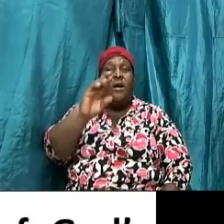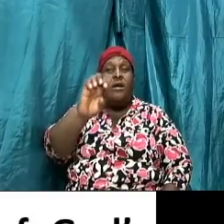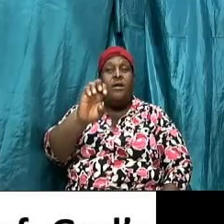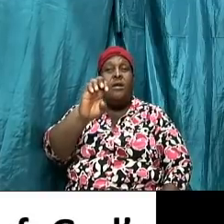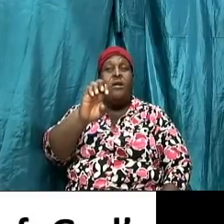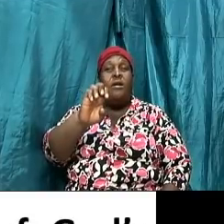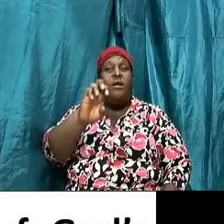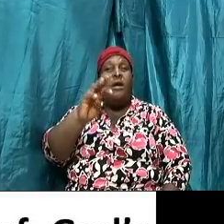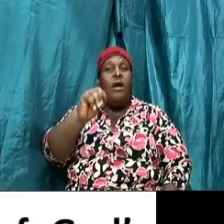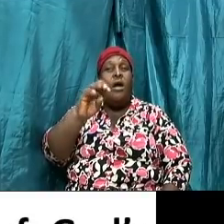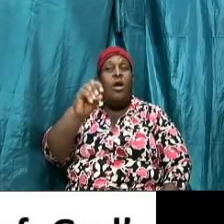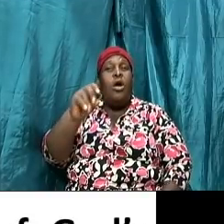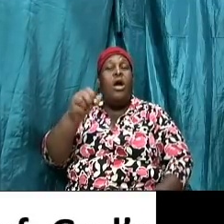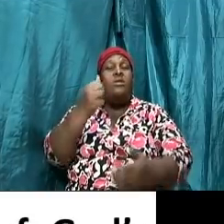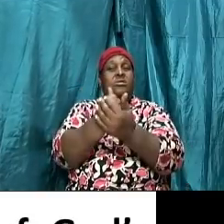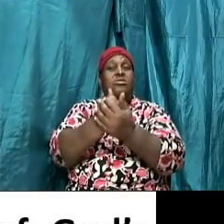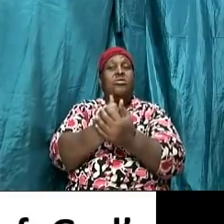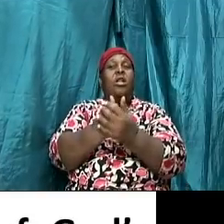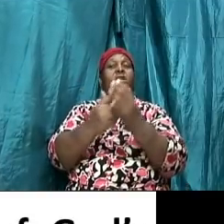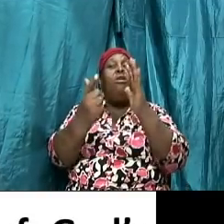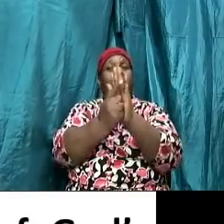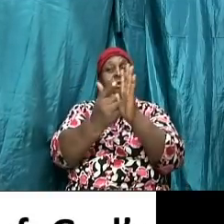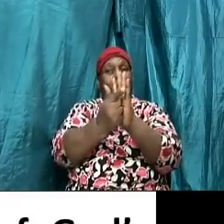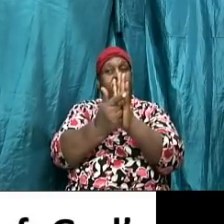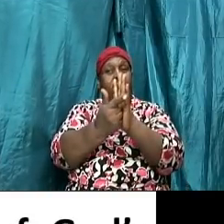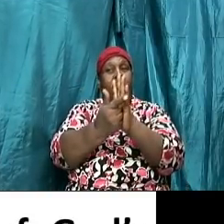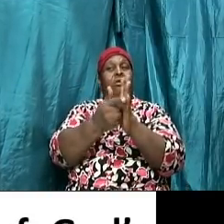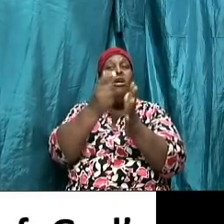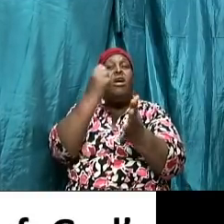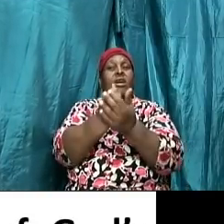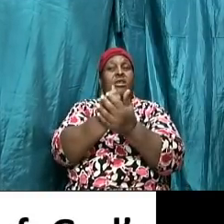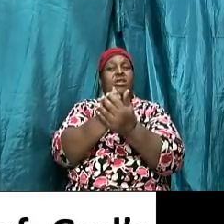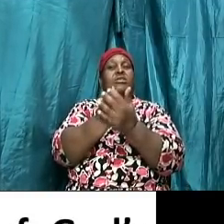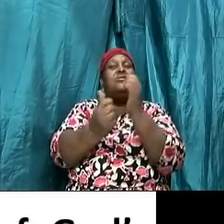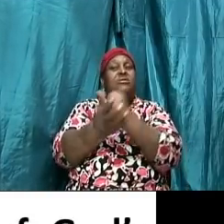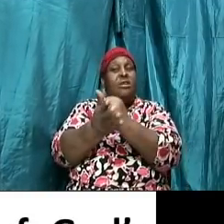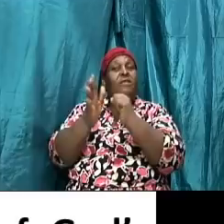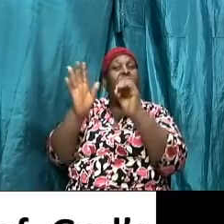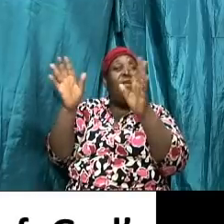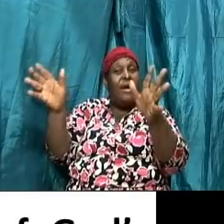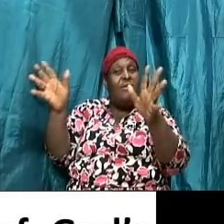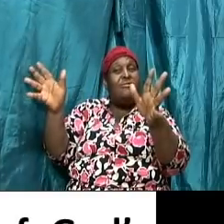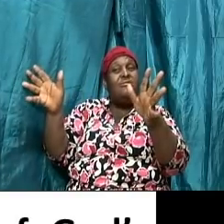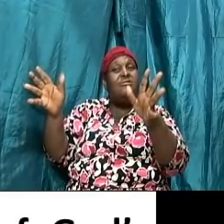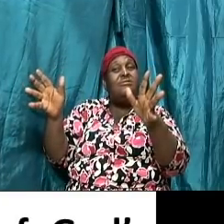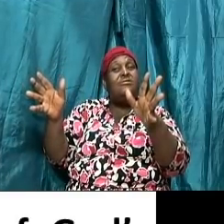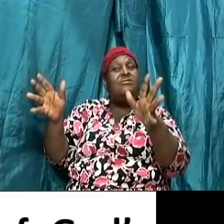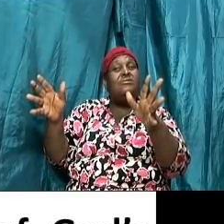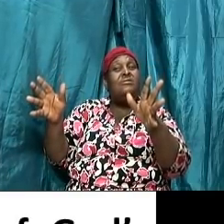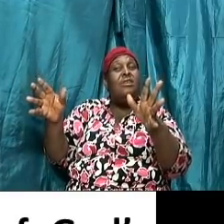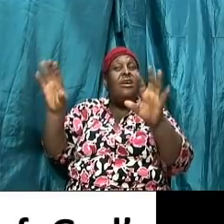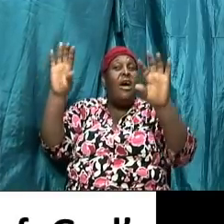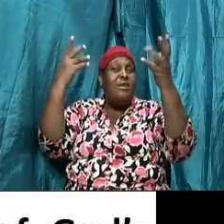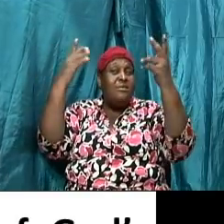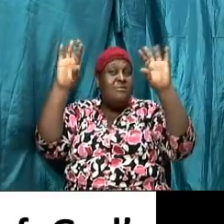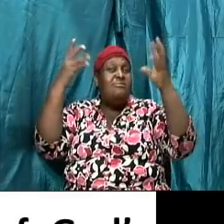ceremonies and the sacrifices in the sanctuary. And these things, even though they were very important to Israel, they had